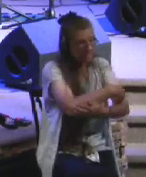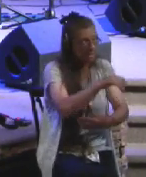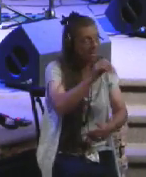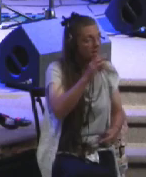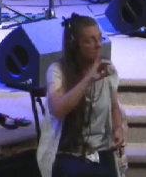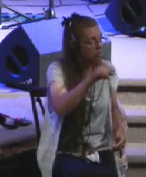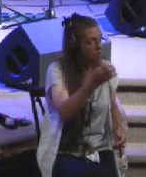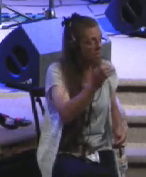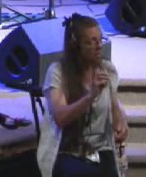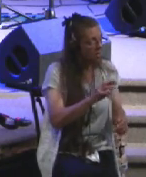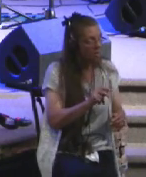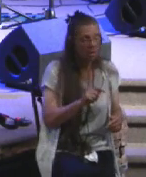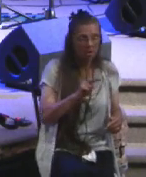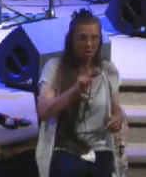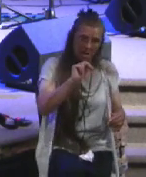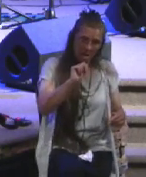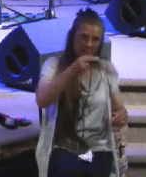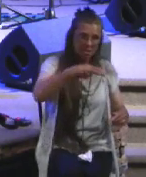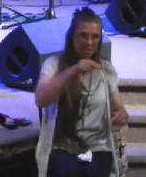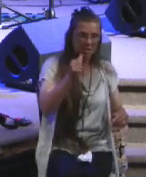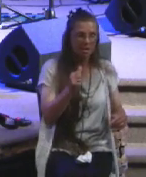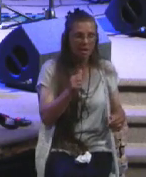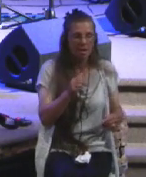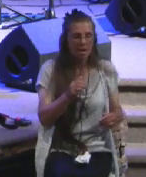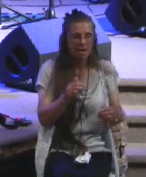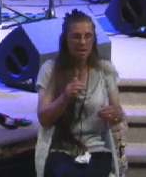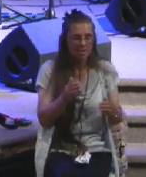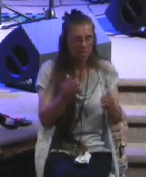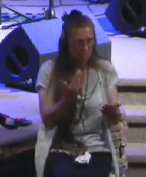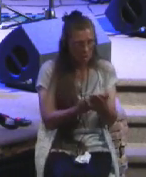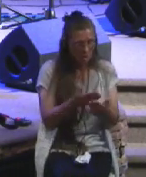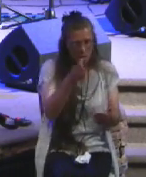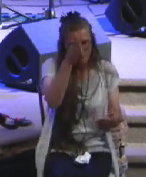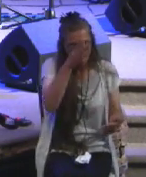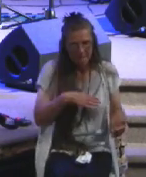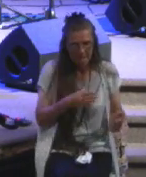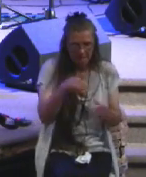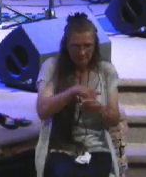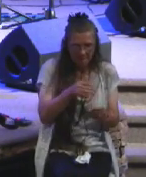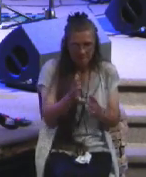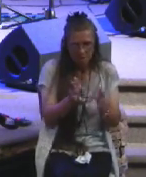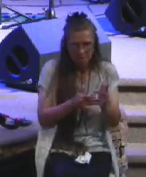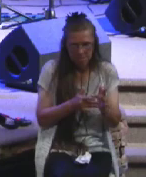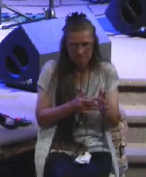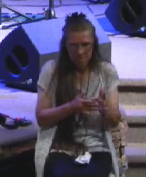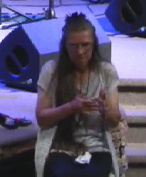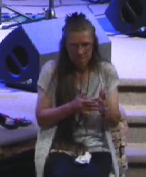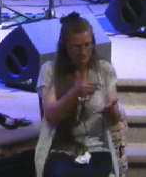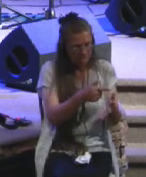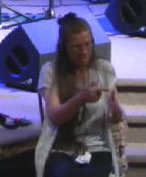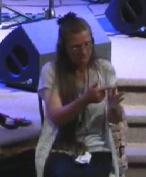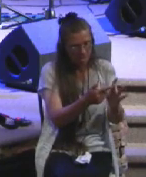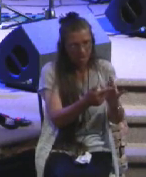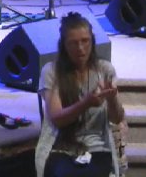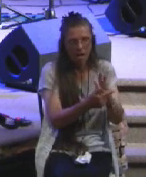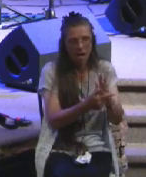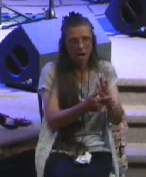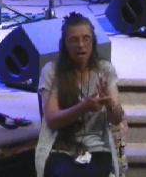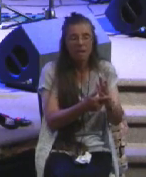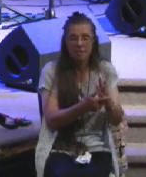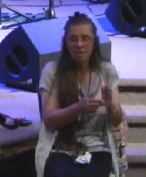I believe the good man that we see in Jesus had the fingerprints of his earthly father all on